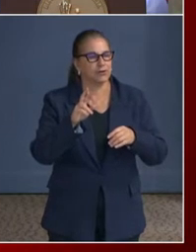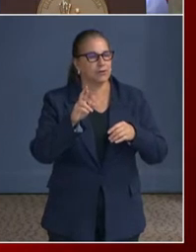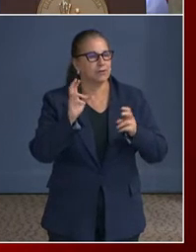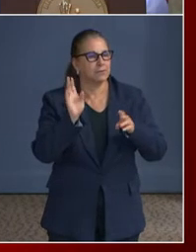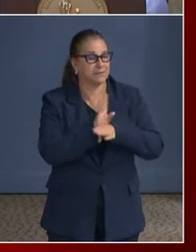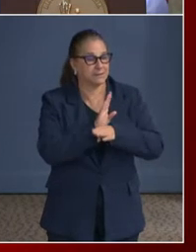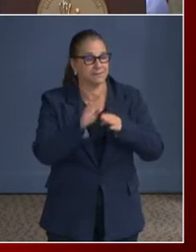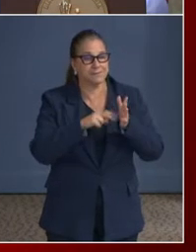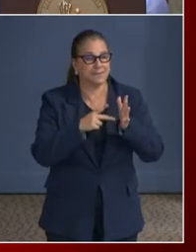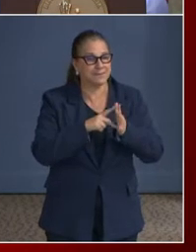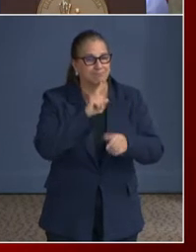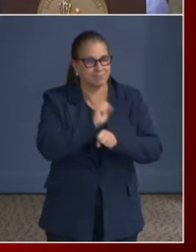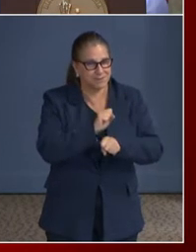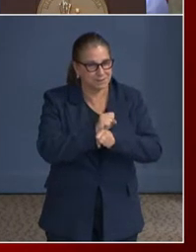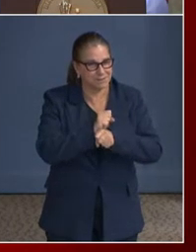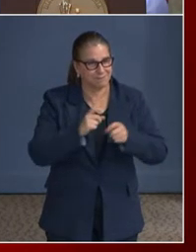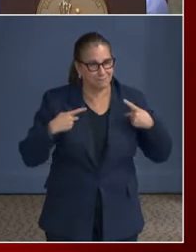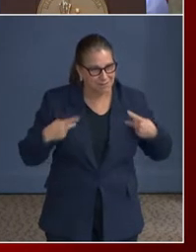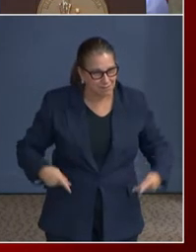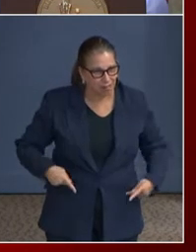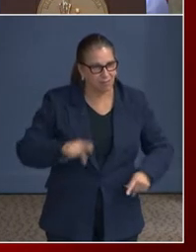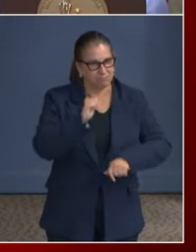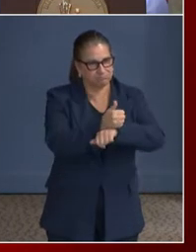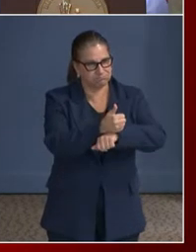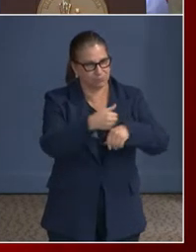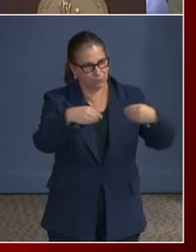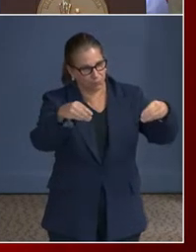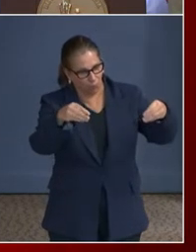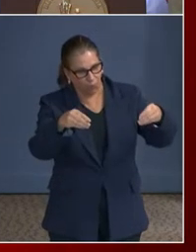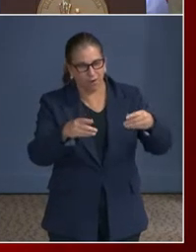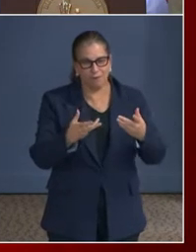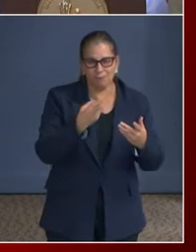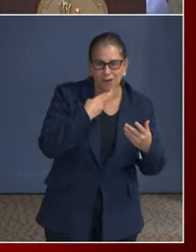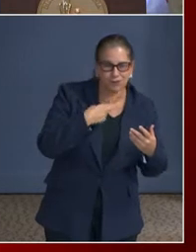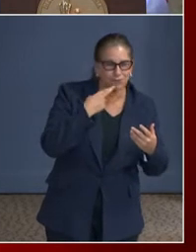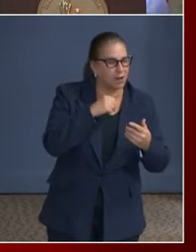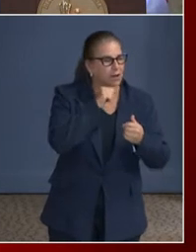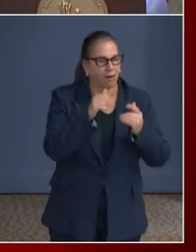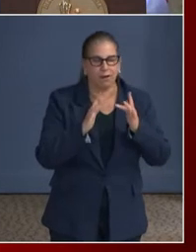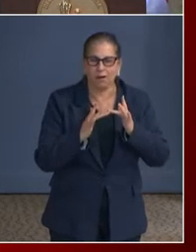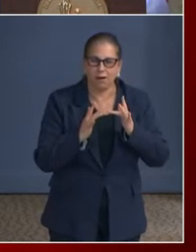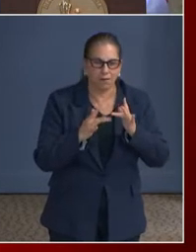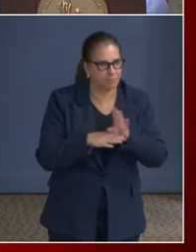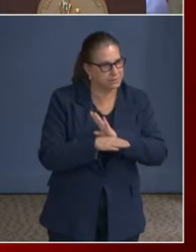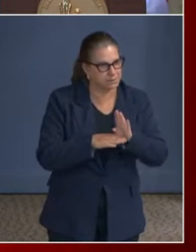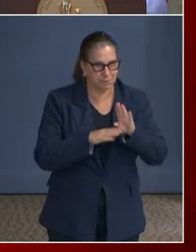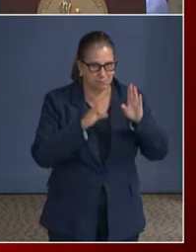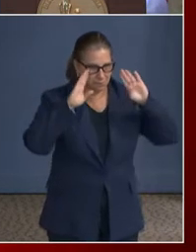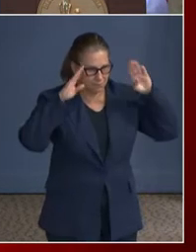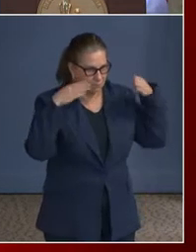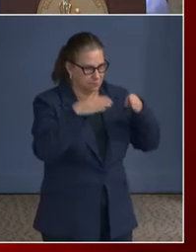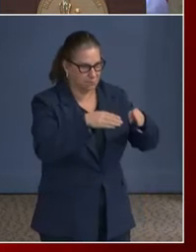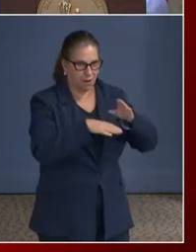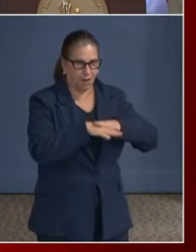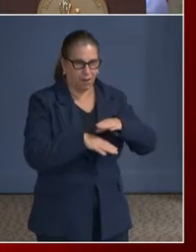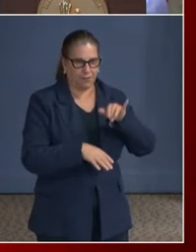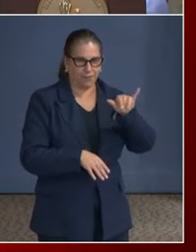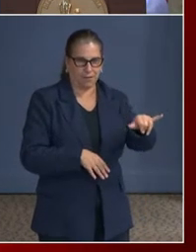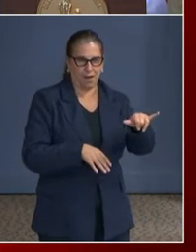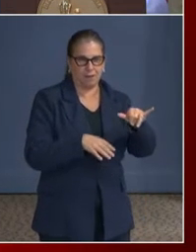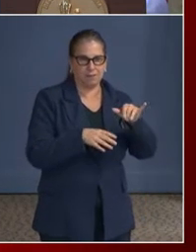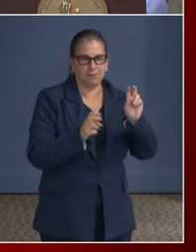renovations, equipment purchases, and technology enhancements. Businesses can learn more and sign